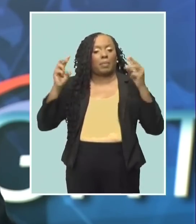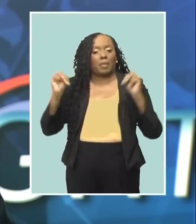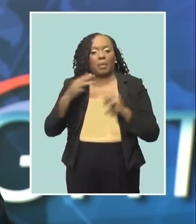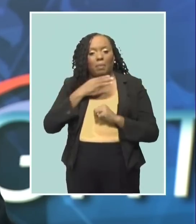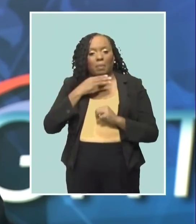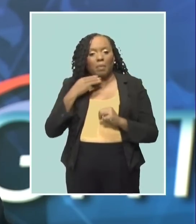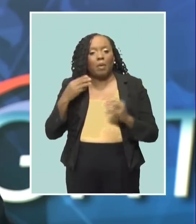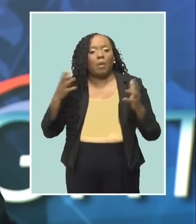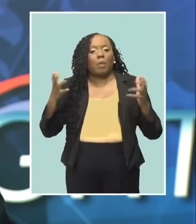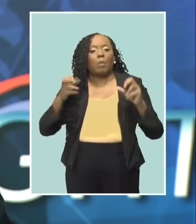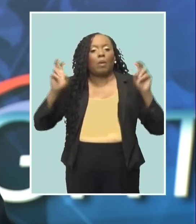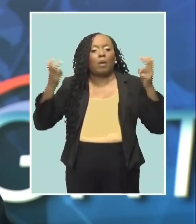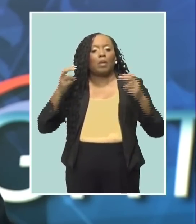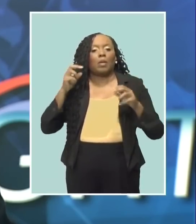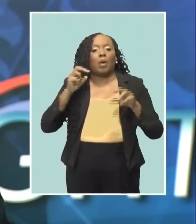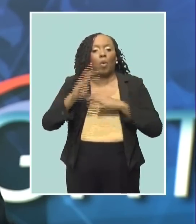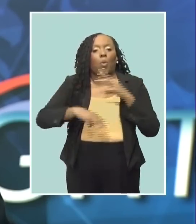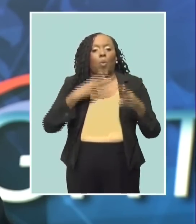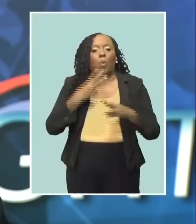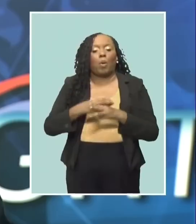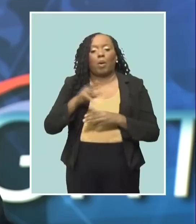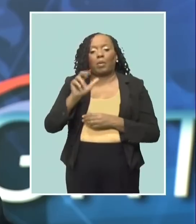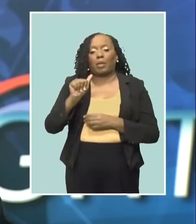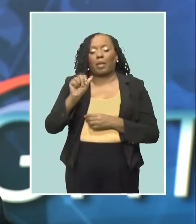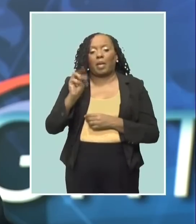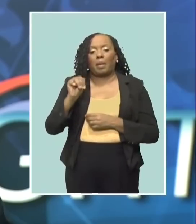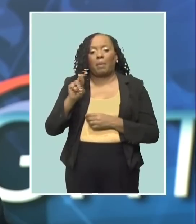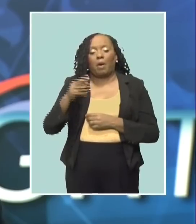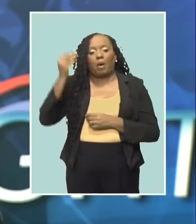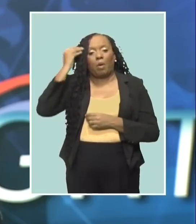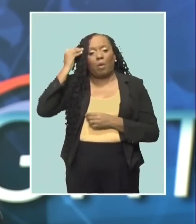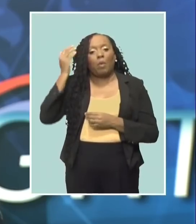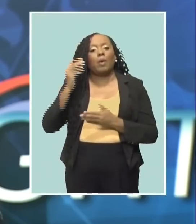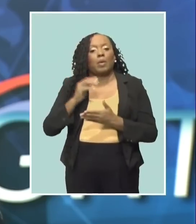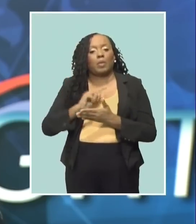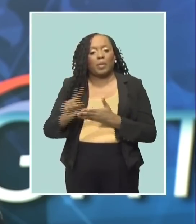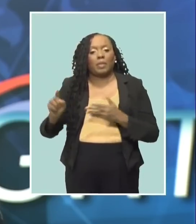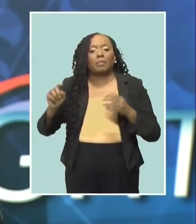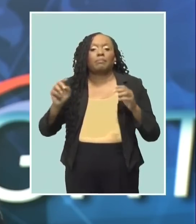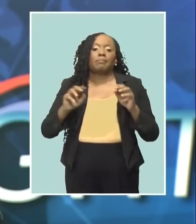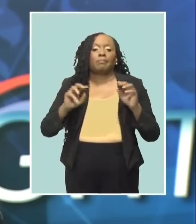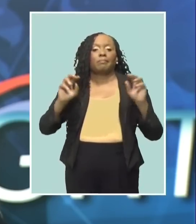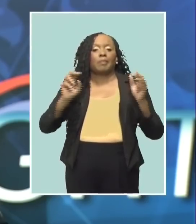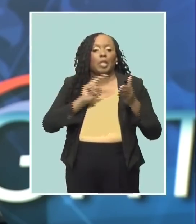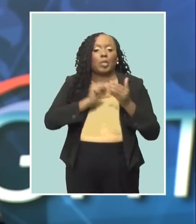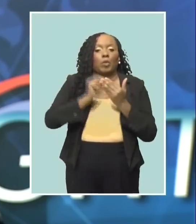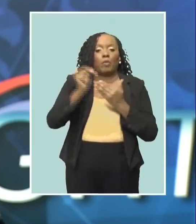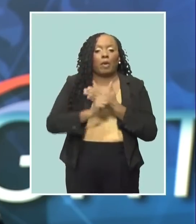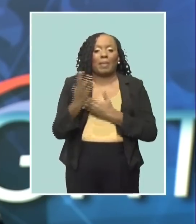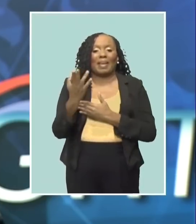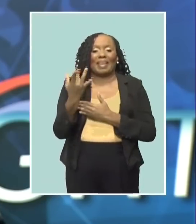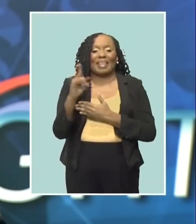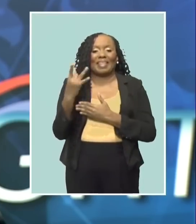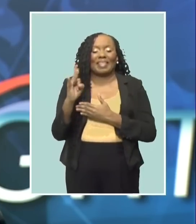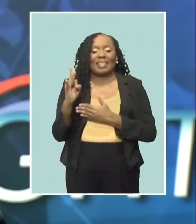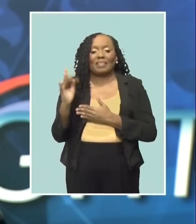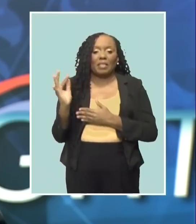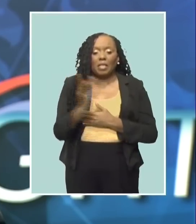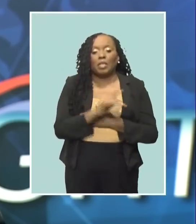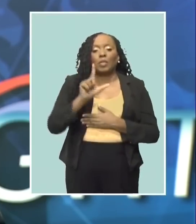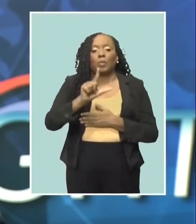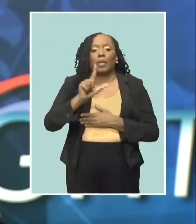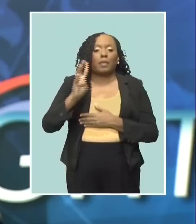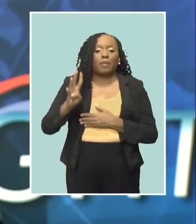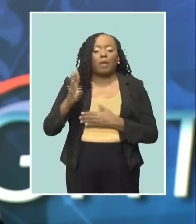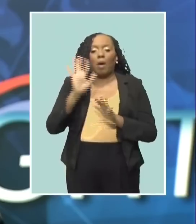AMR Awareness Week. The week, observed from November the 18th to the 24th every year, is a global campaign to raise